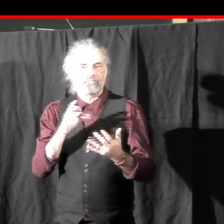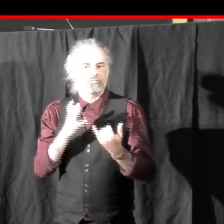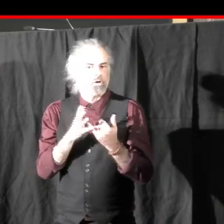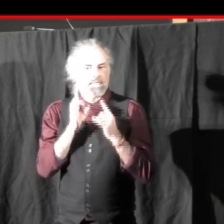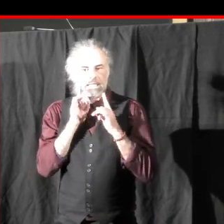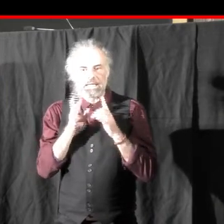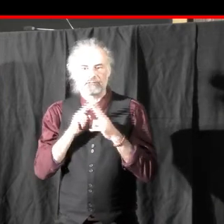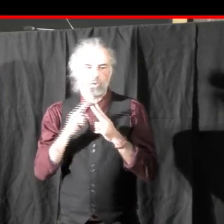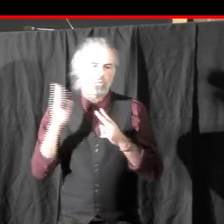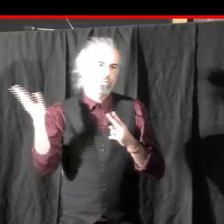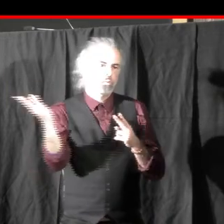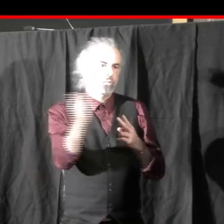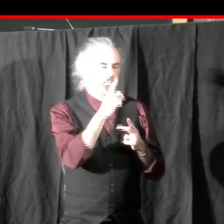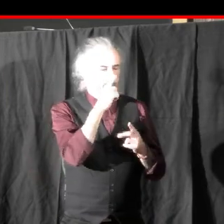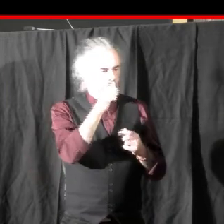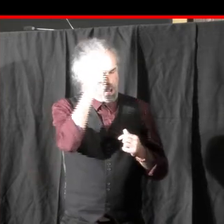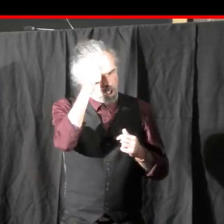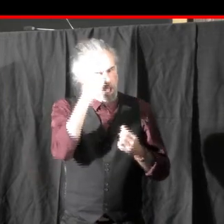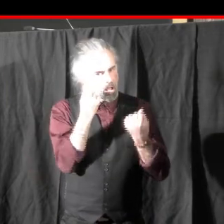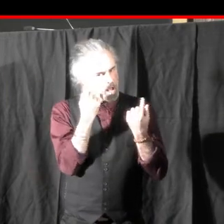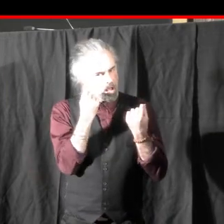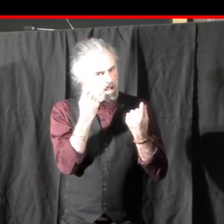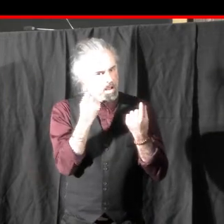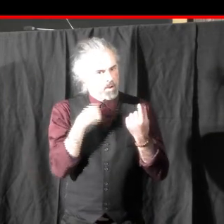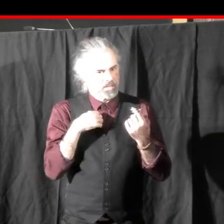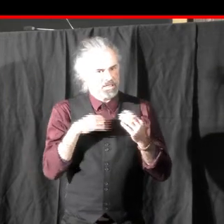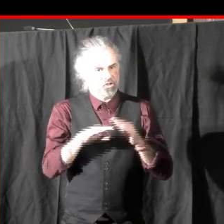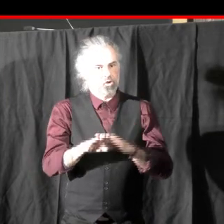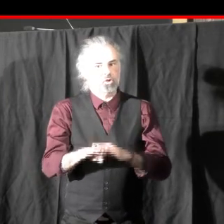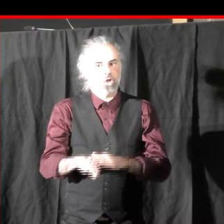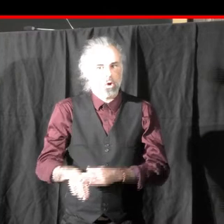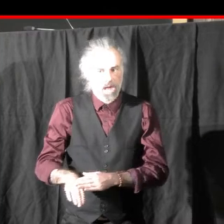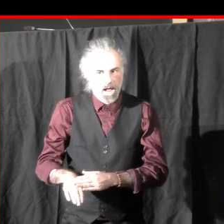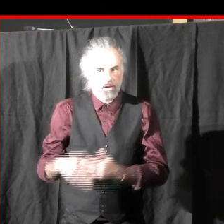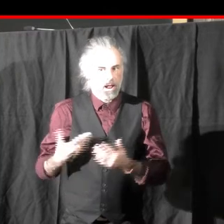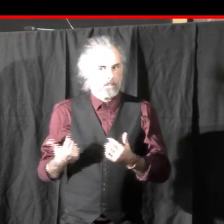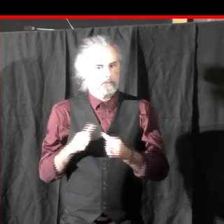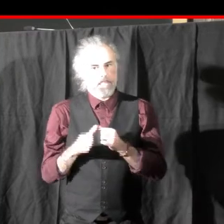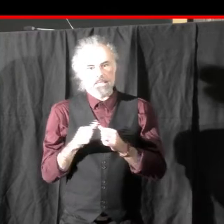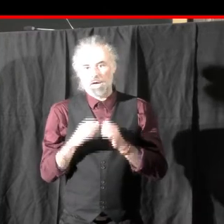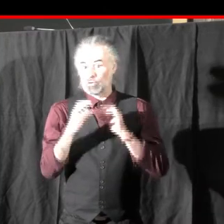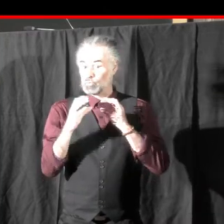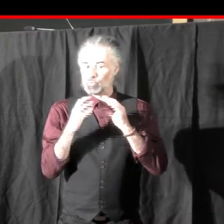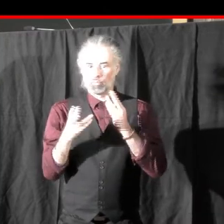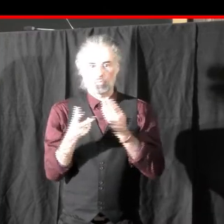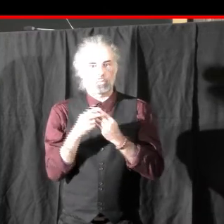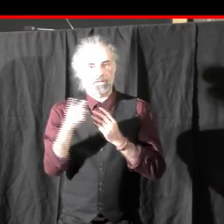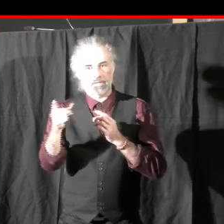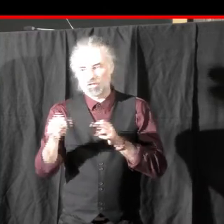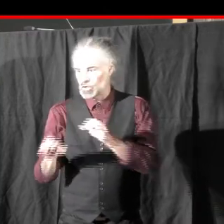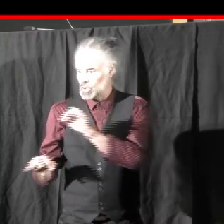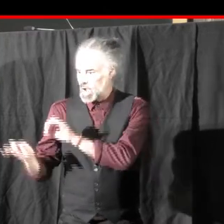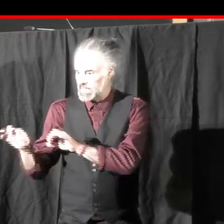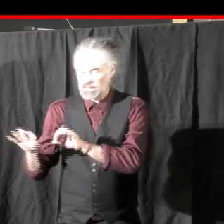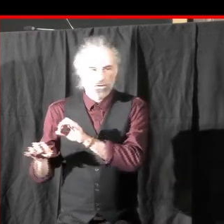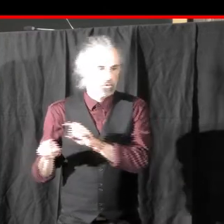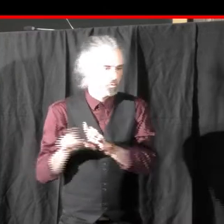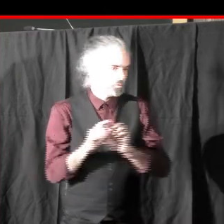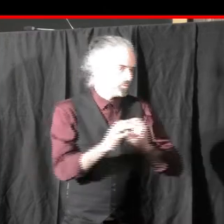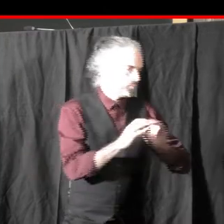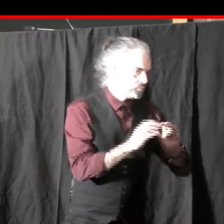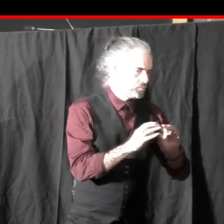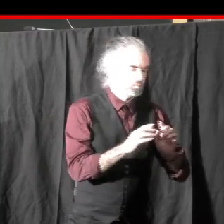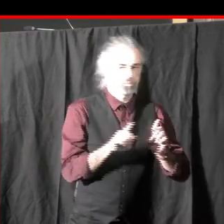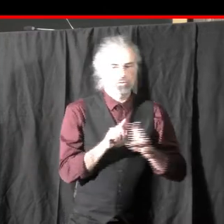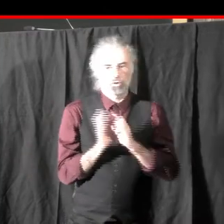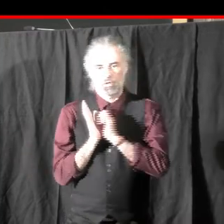And that everything needs to be slowed down. We need a better communication between the scientists and the communicator and the journalist to